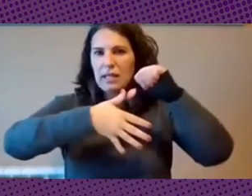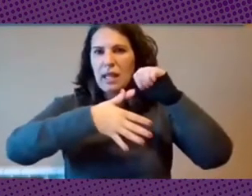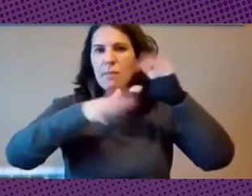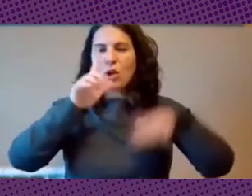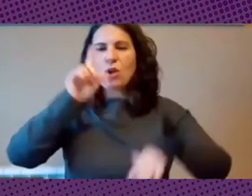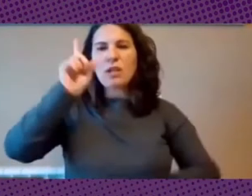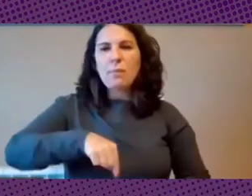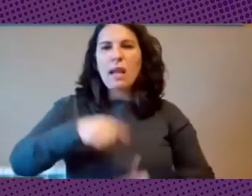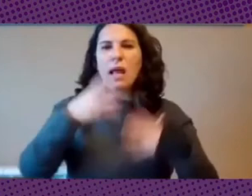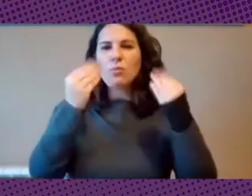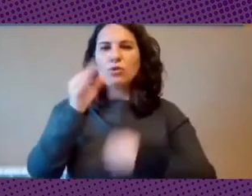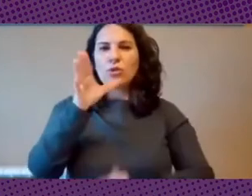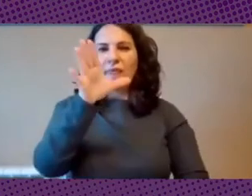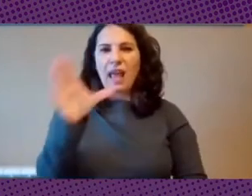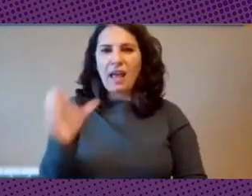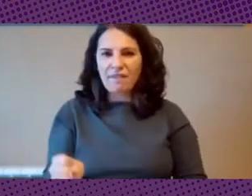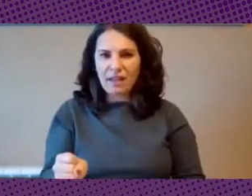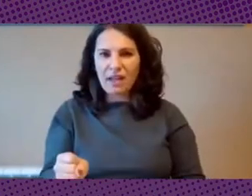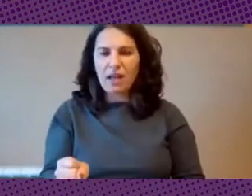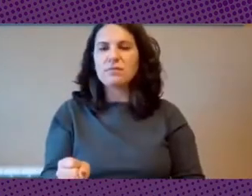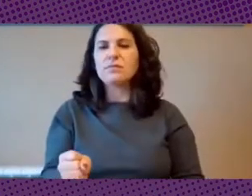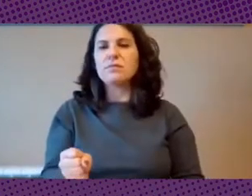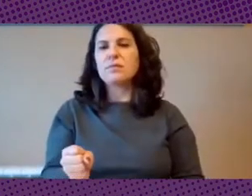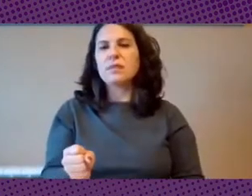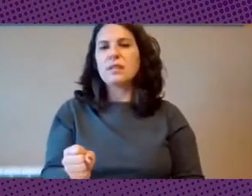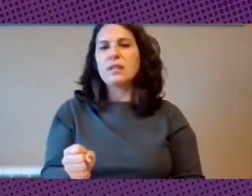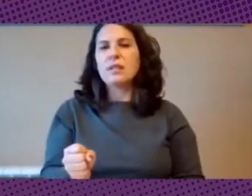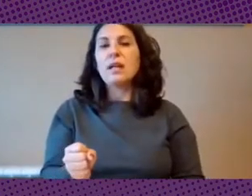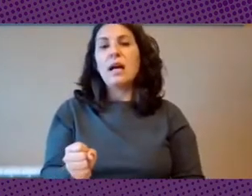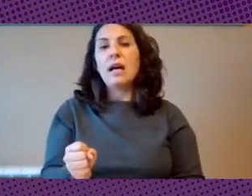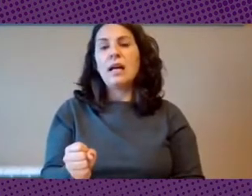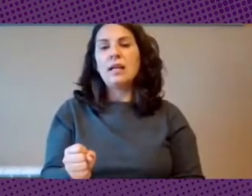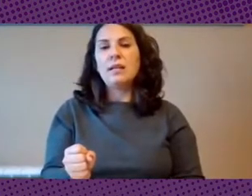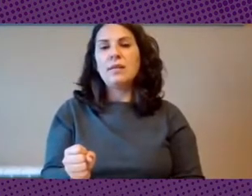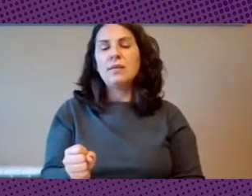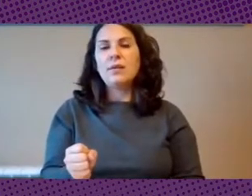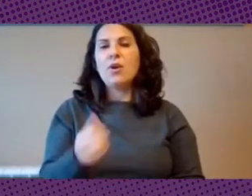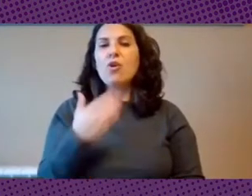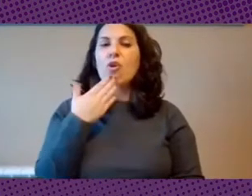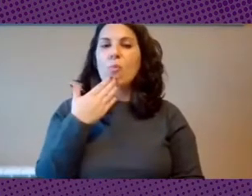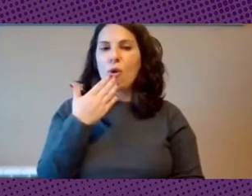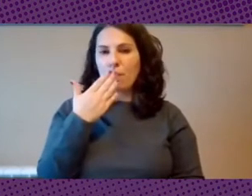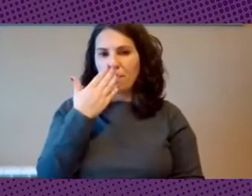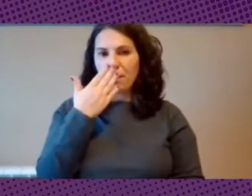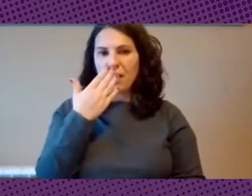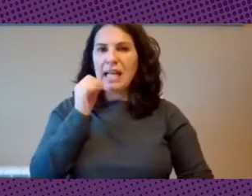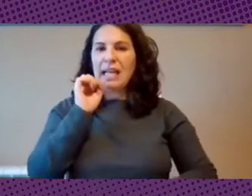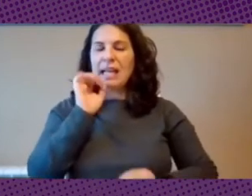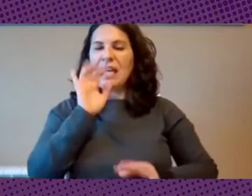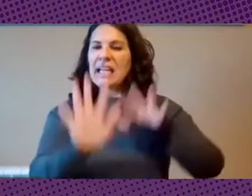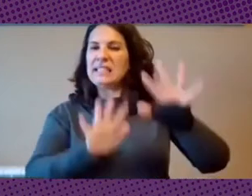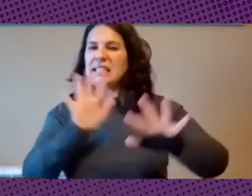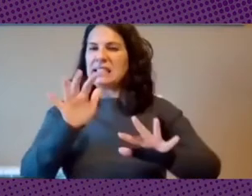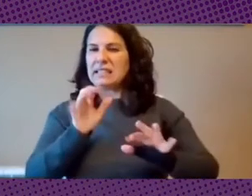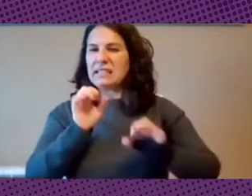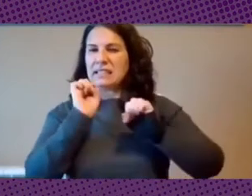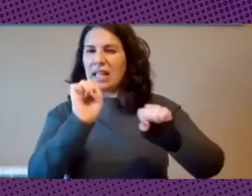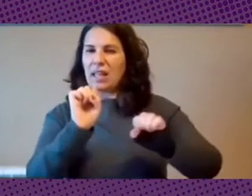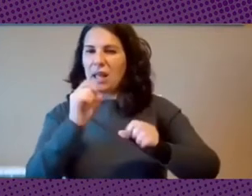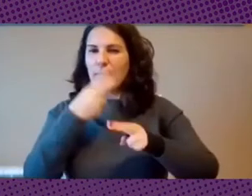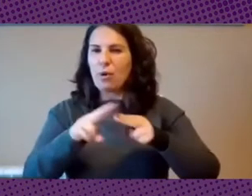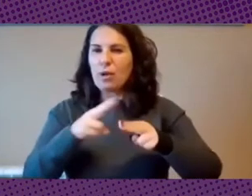that there is less political resistance for experimenting with with digital technologies in countries in Africa.